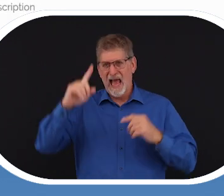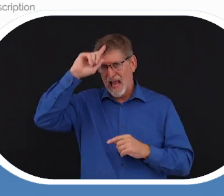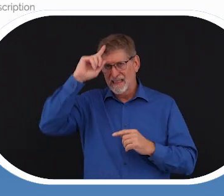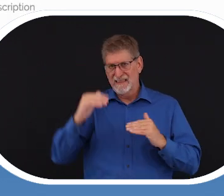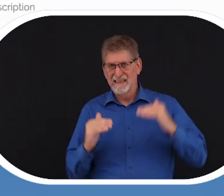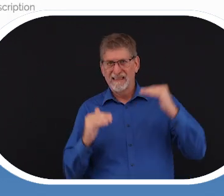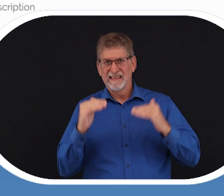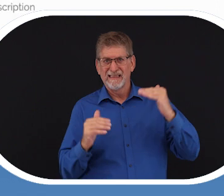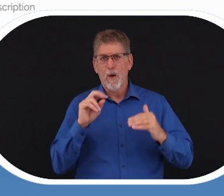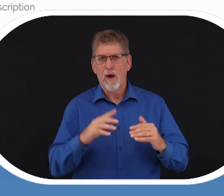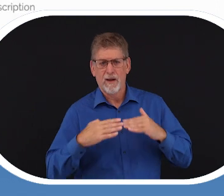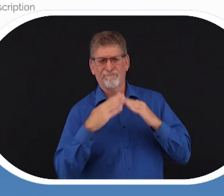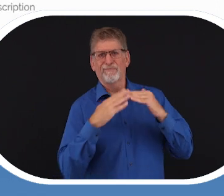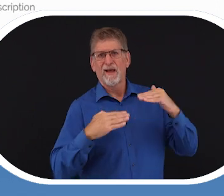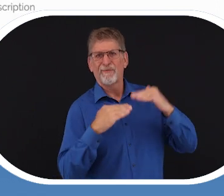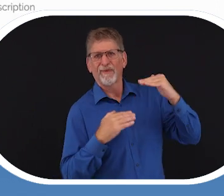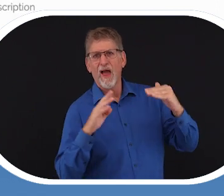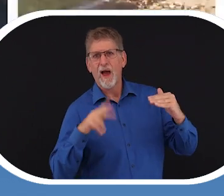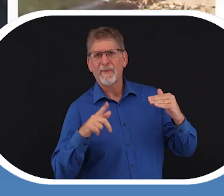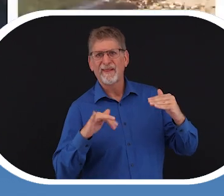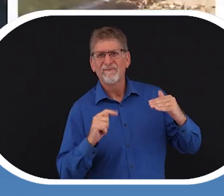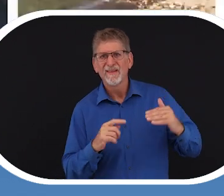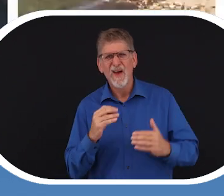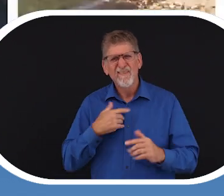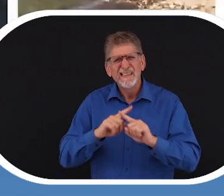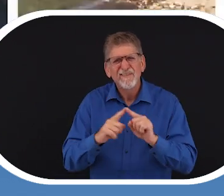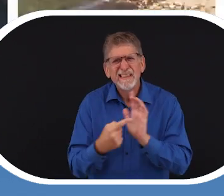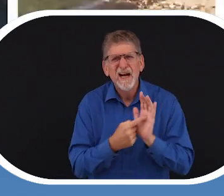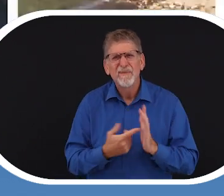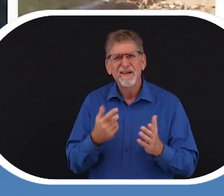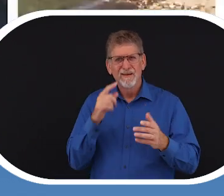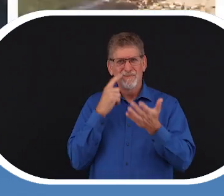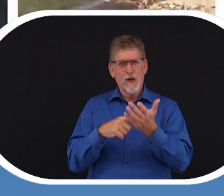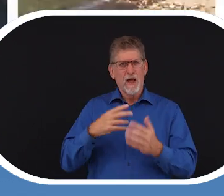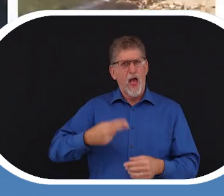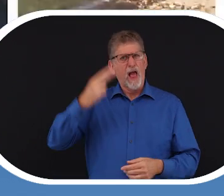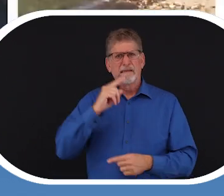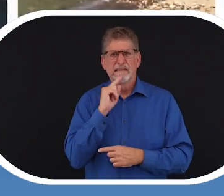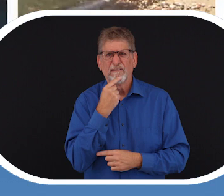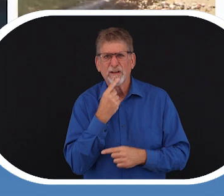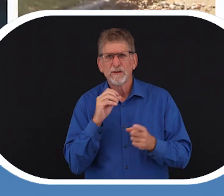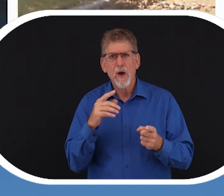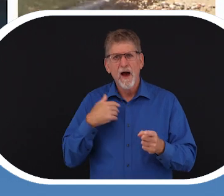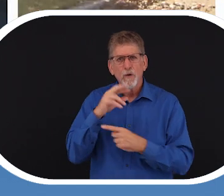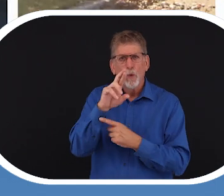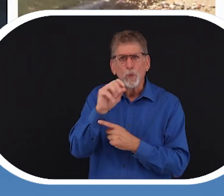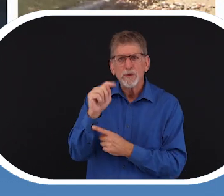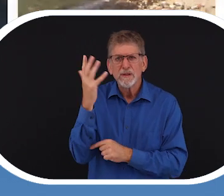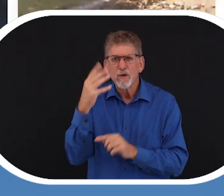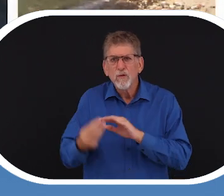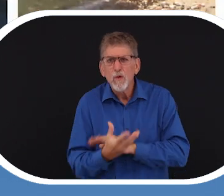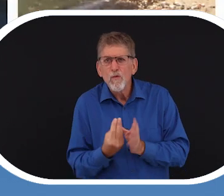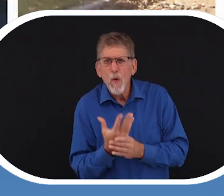be height differences or uplifts. So here are some of those examples that are marked as high severity. So they have root growth that's pushed up